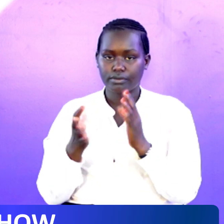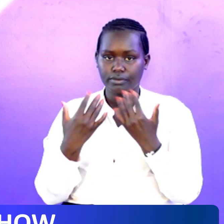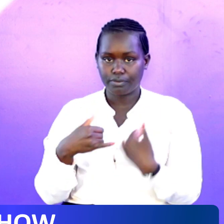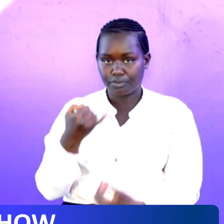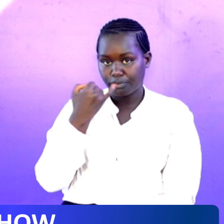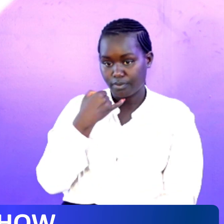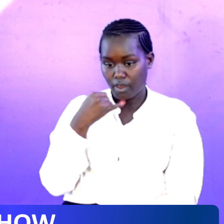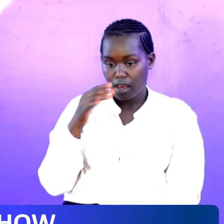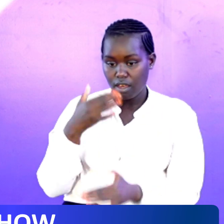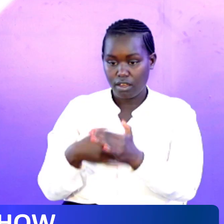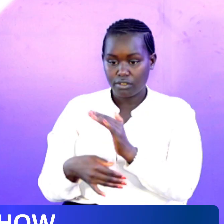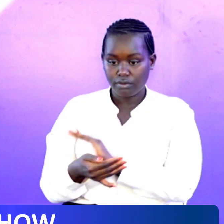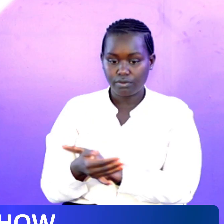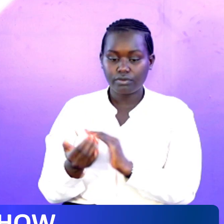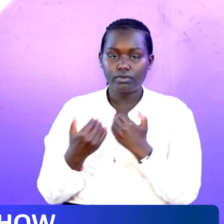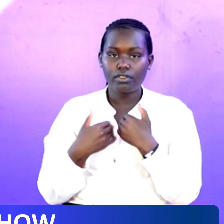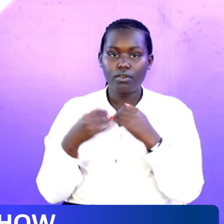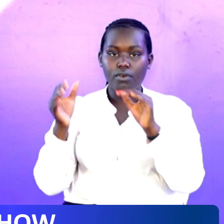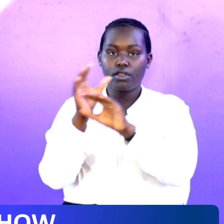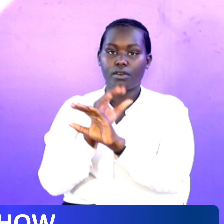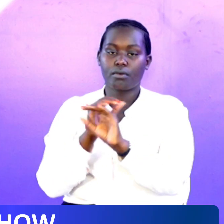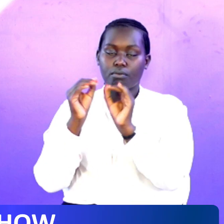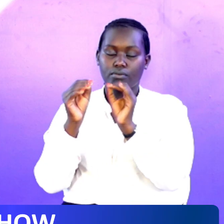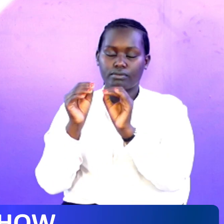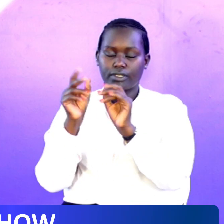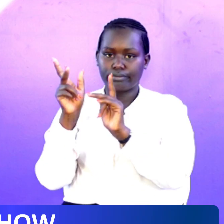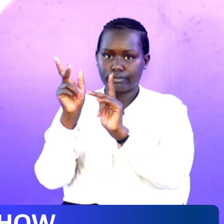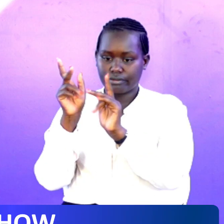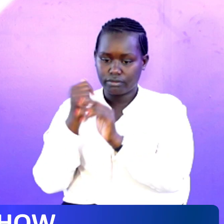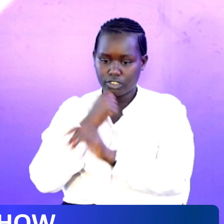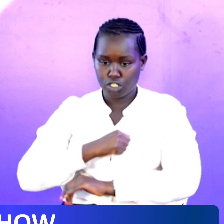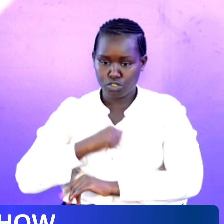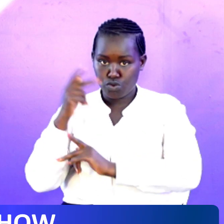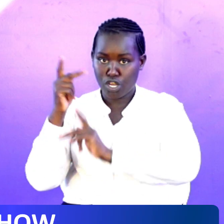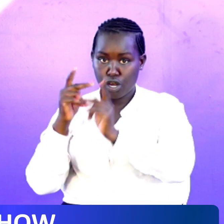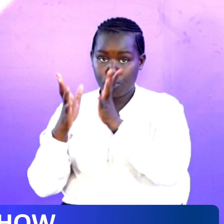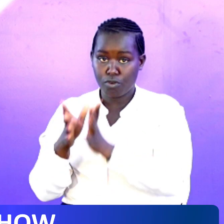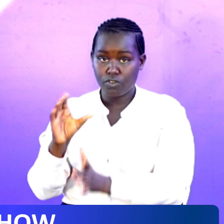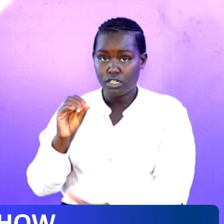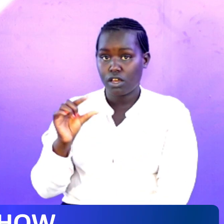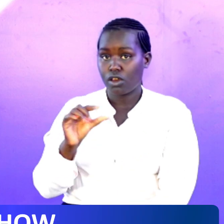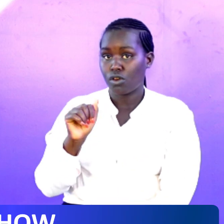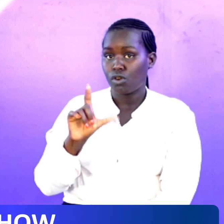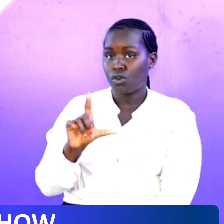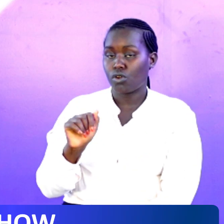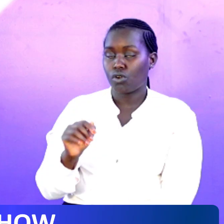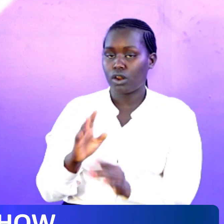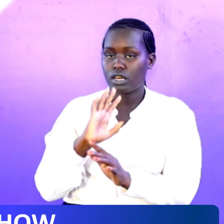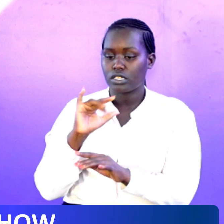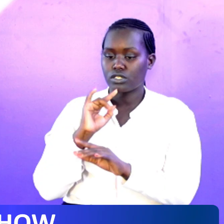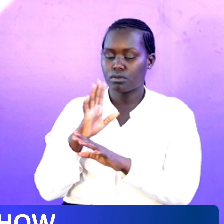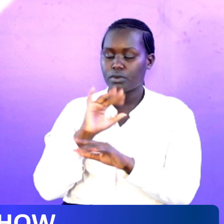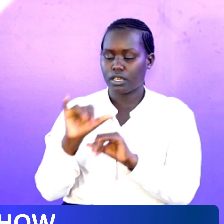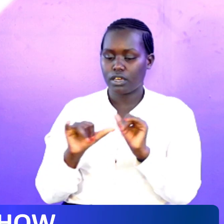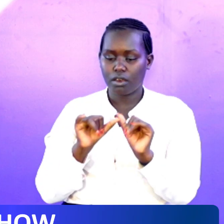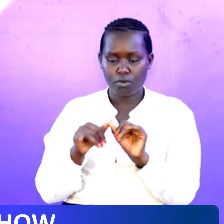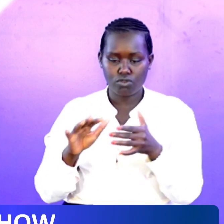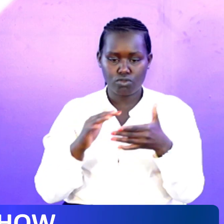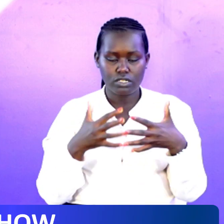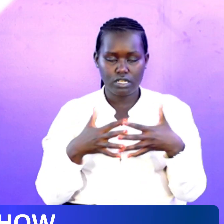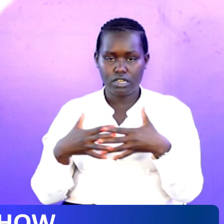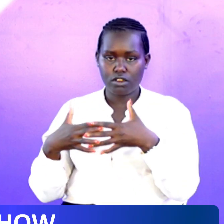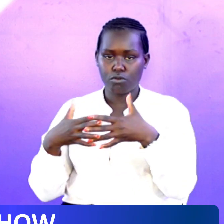Watt. This morning we are with Professor Fred Ogola, and we are talking about the Democracy Day that is